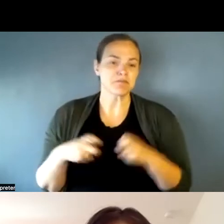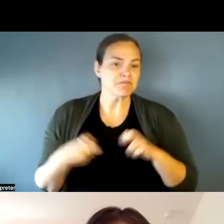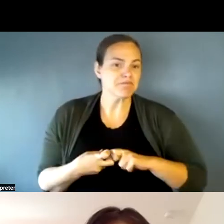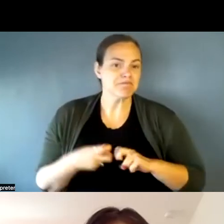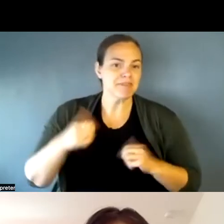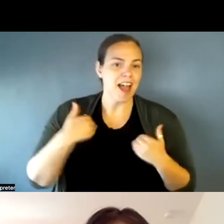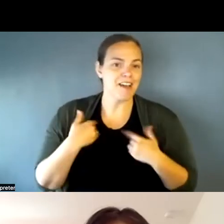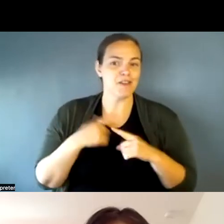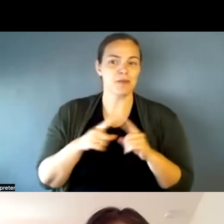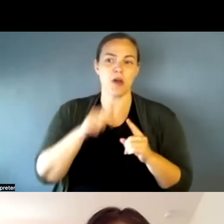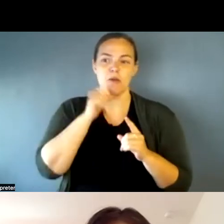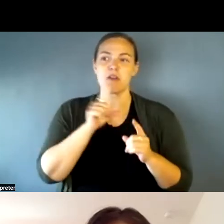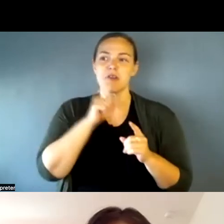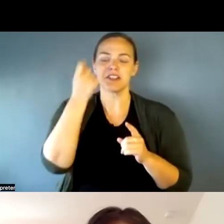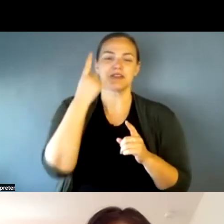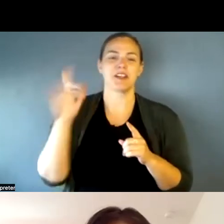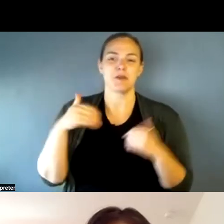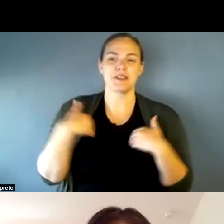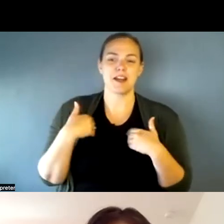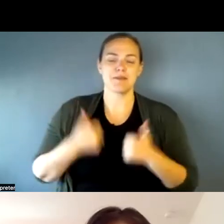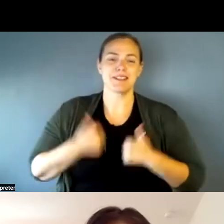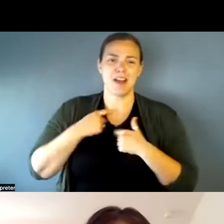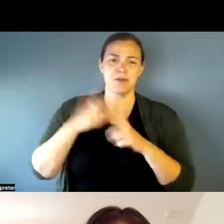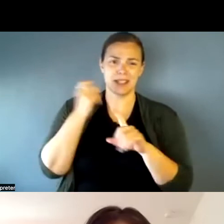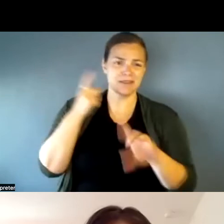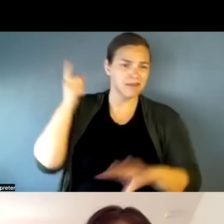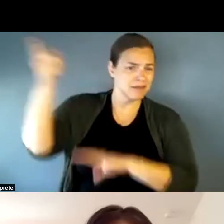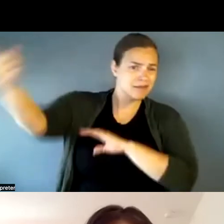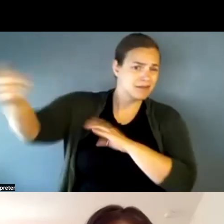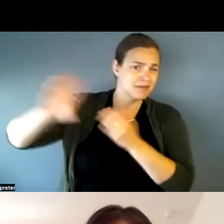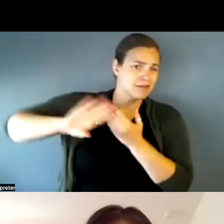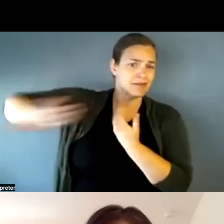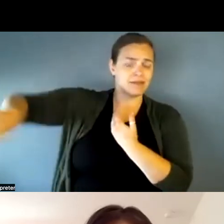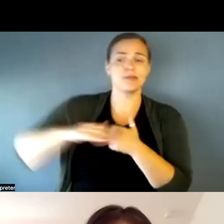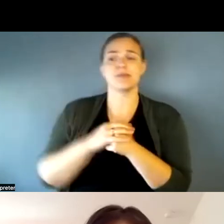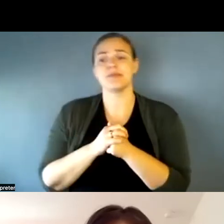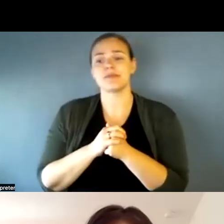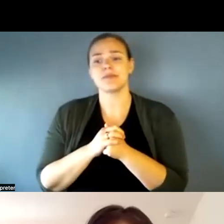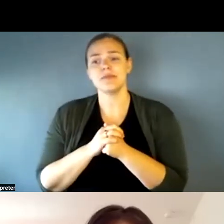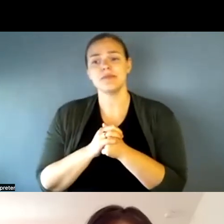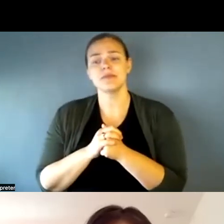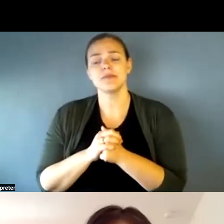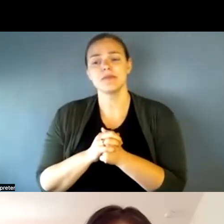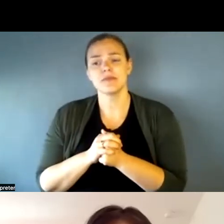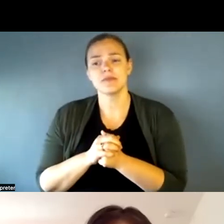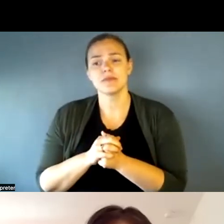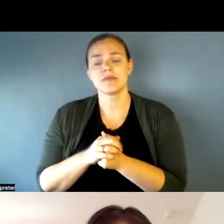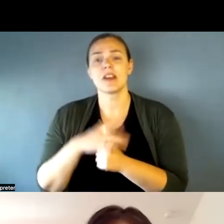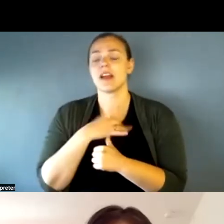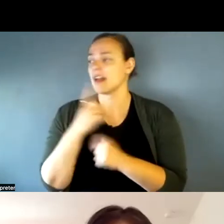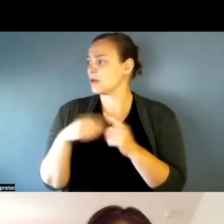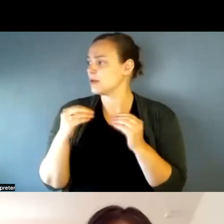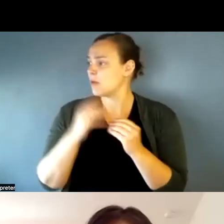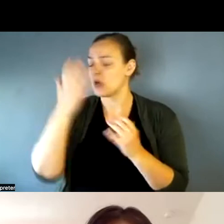the lives of those animals are like far away. But I think it's good when there are more trees and these